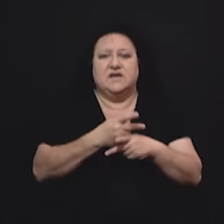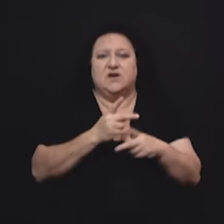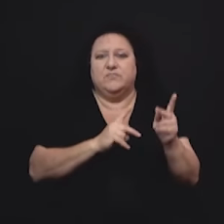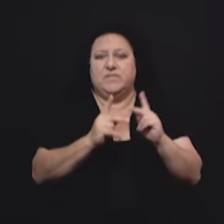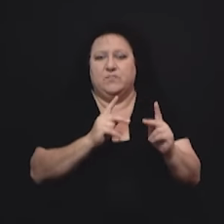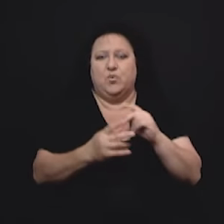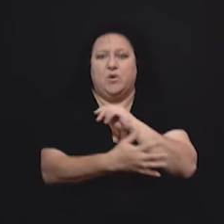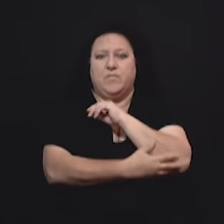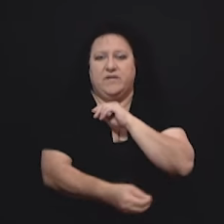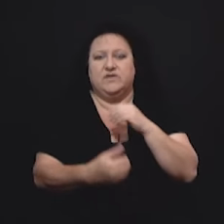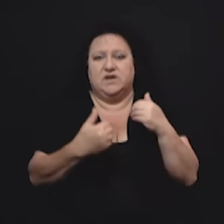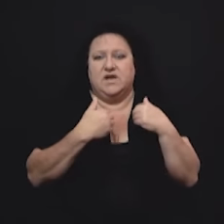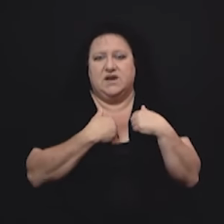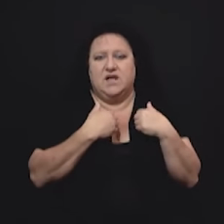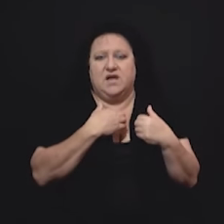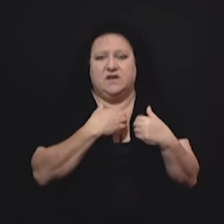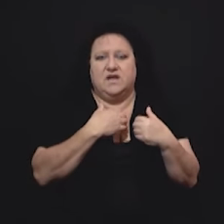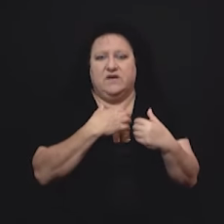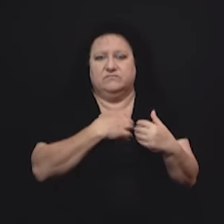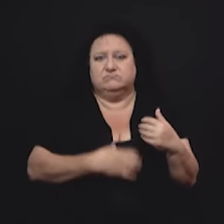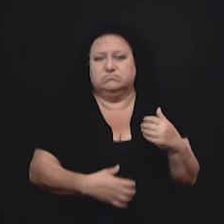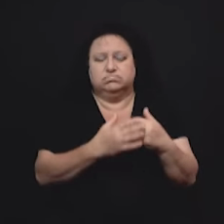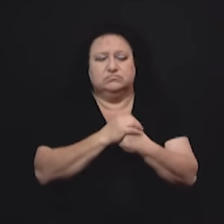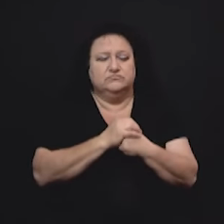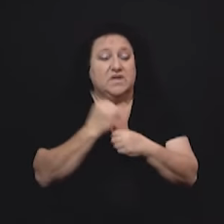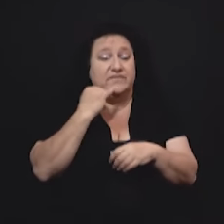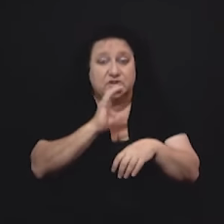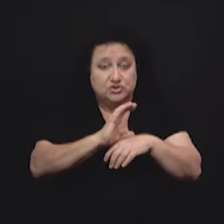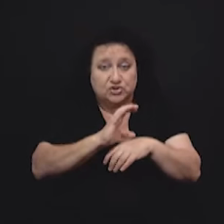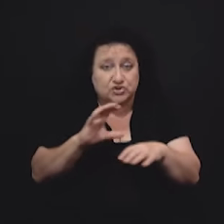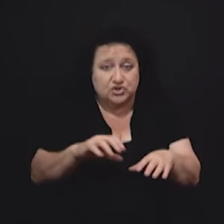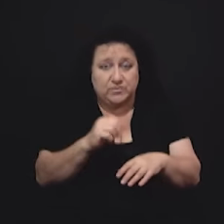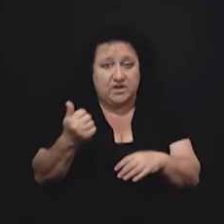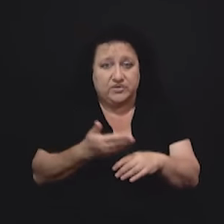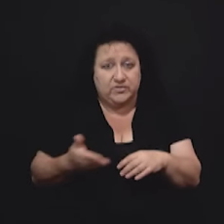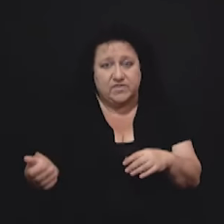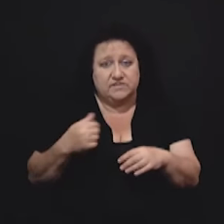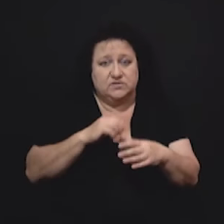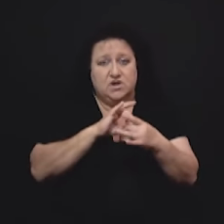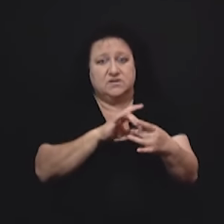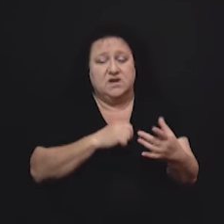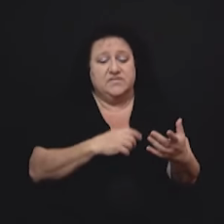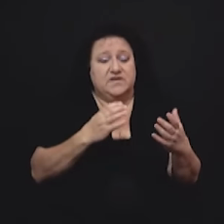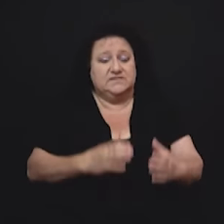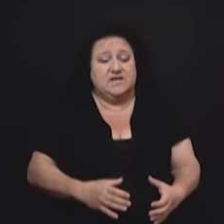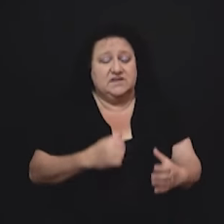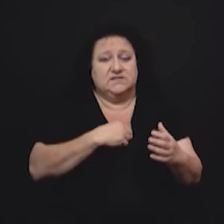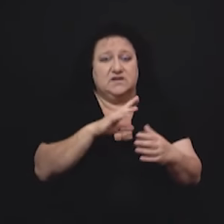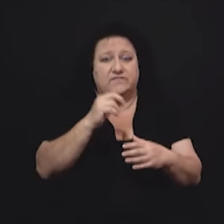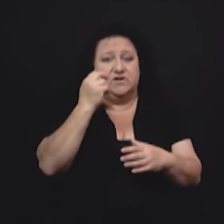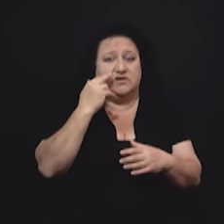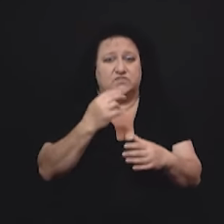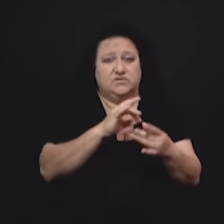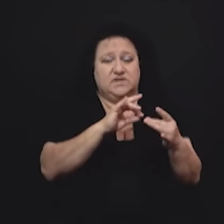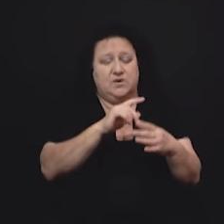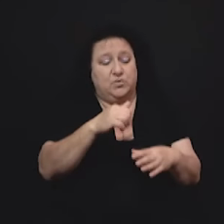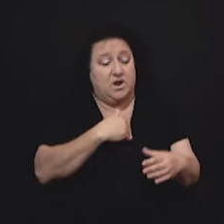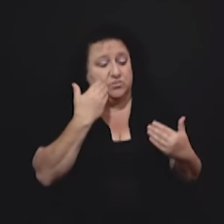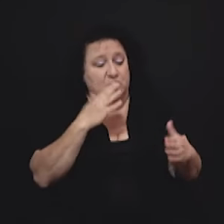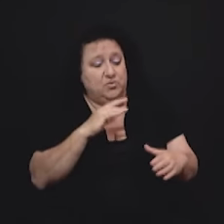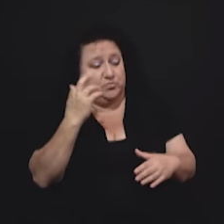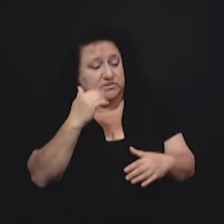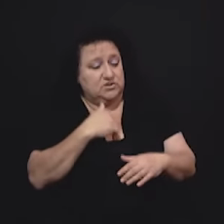are hungry. If the church is doing anything other than those two things, the citizens of Nashville say, we don't know why you're here. Now, for